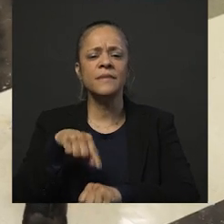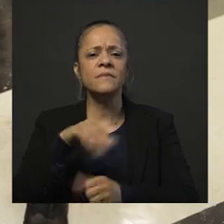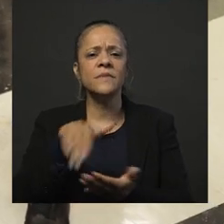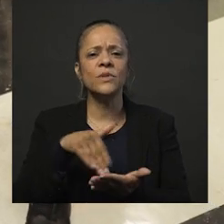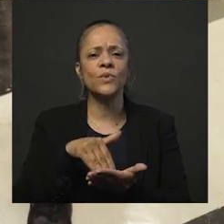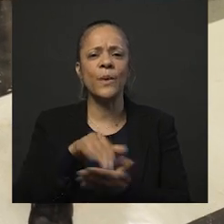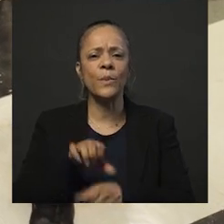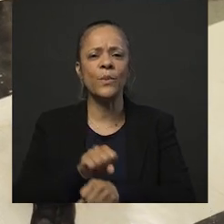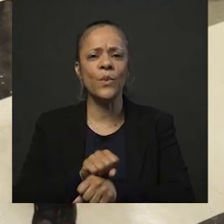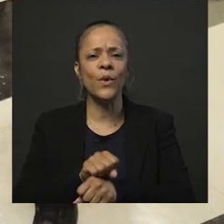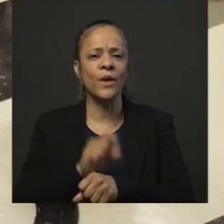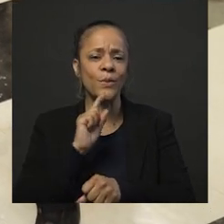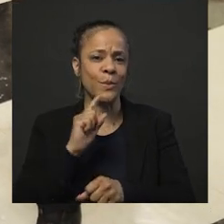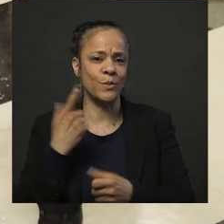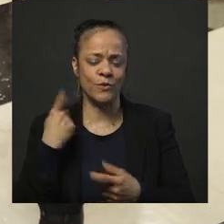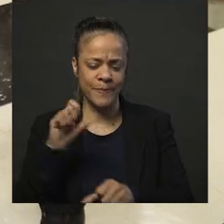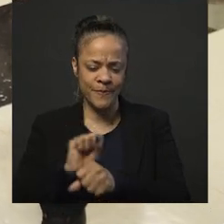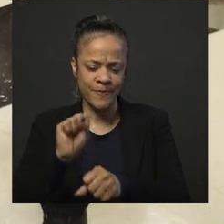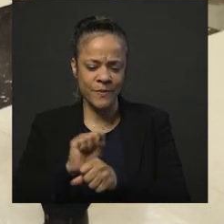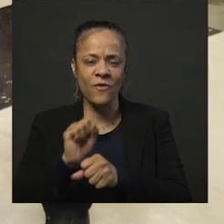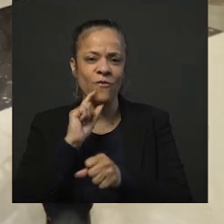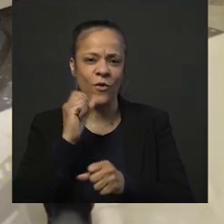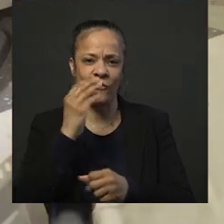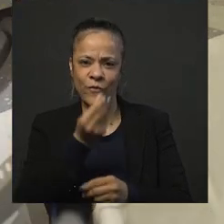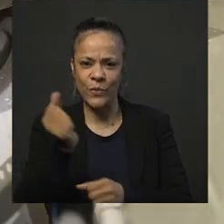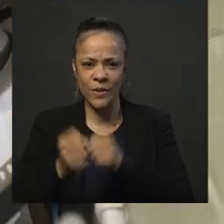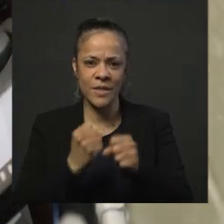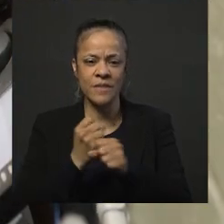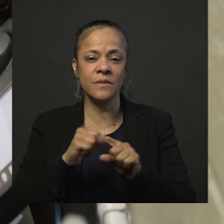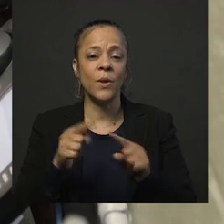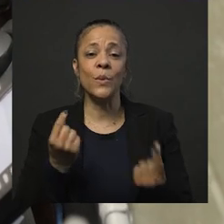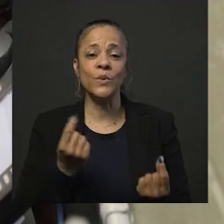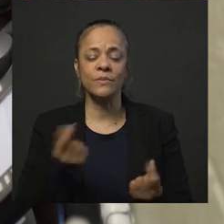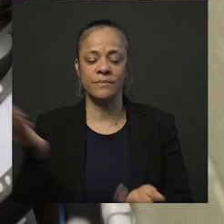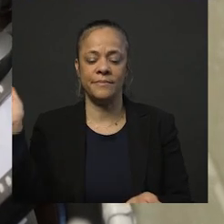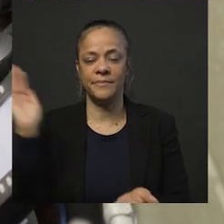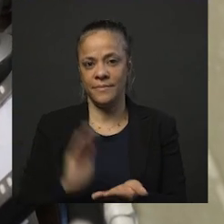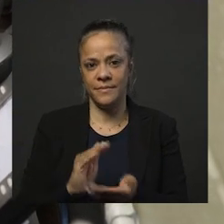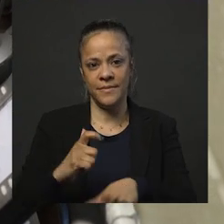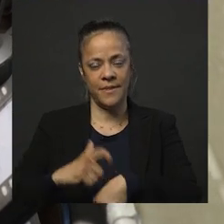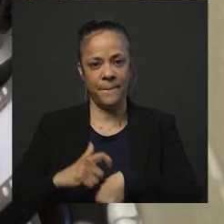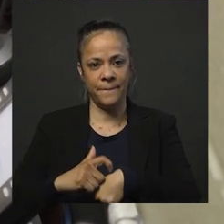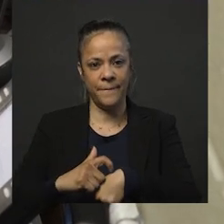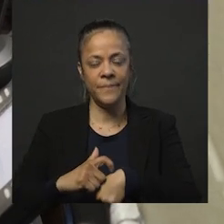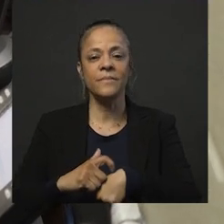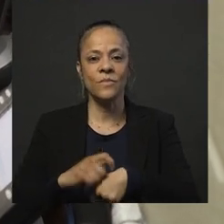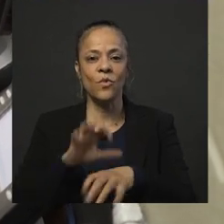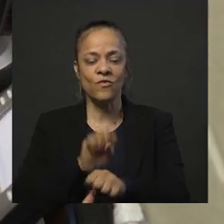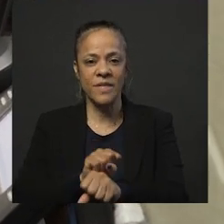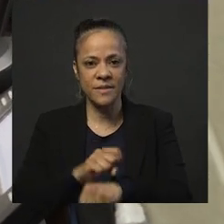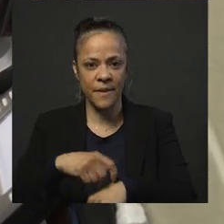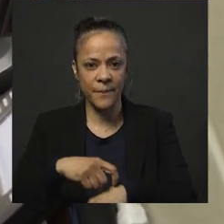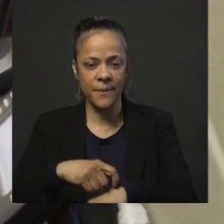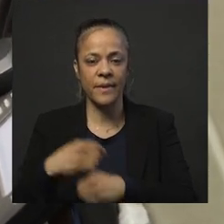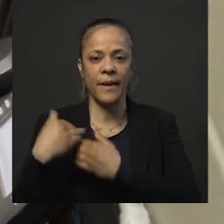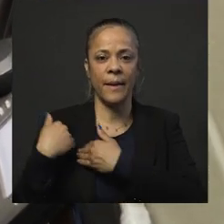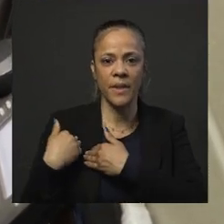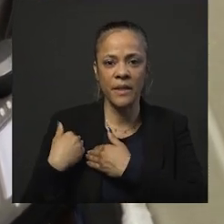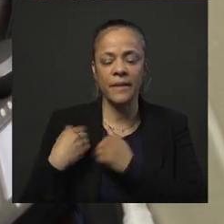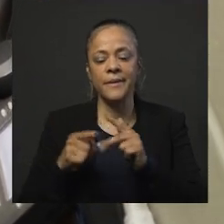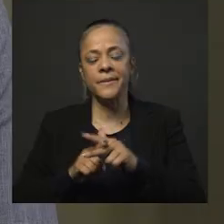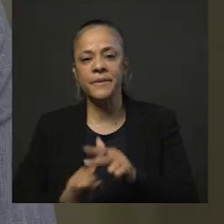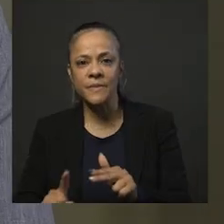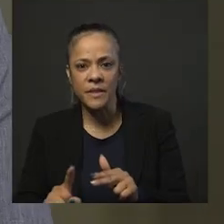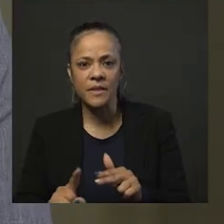With Centralized Booking is something they've been trying to get together for years here at the Police Department, where it cuts down the amount of arrest